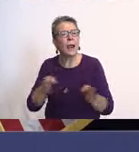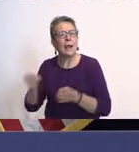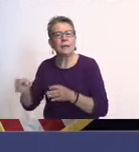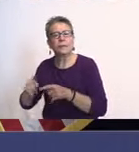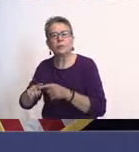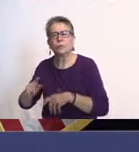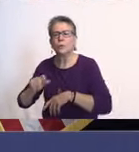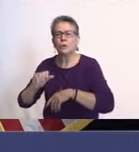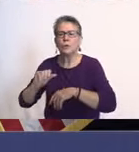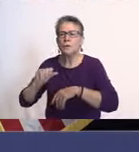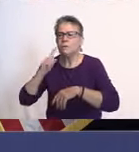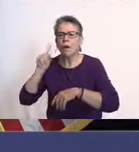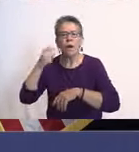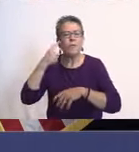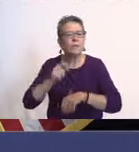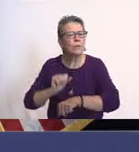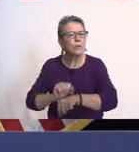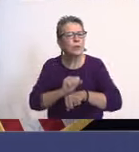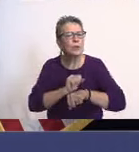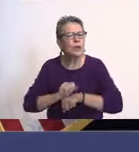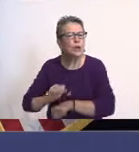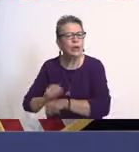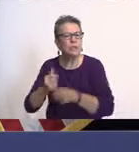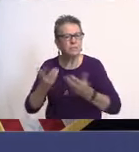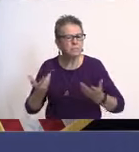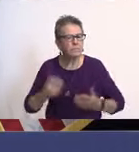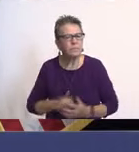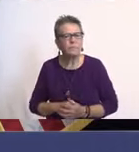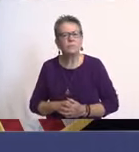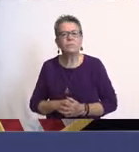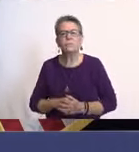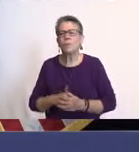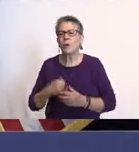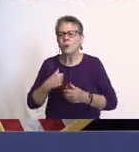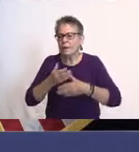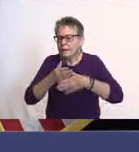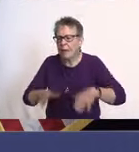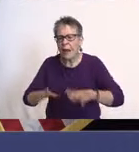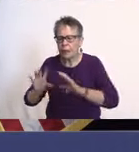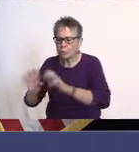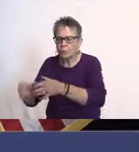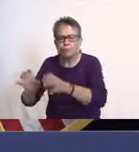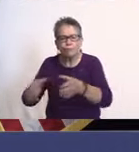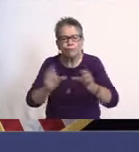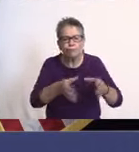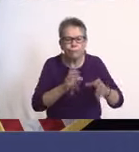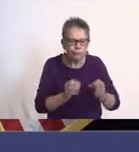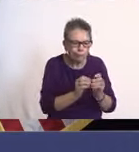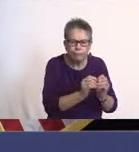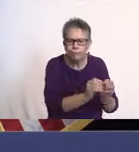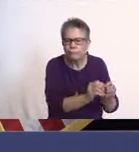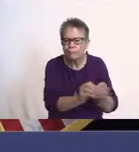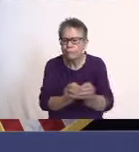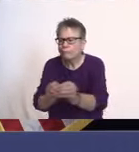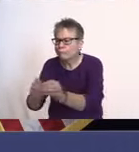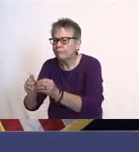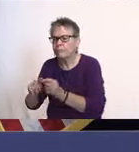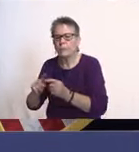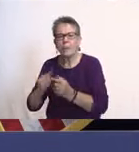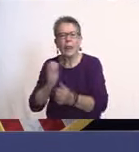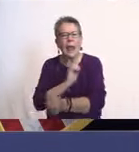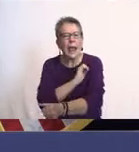group session, first with members of his team on things like energy, infrastructure, agriculture,